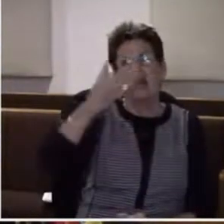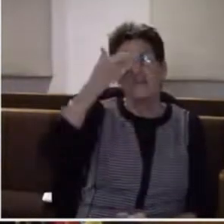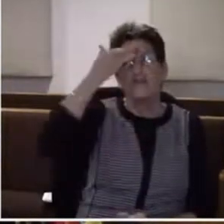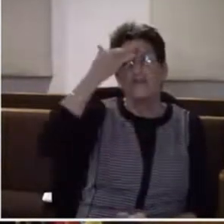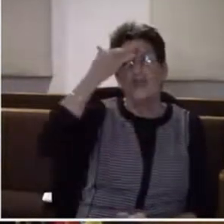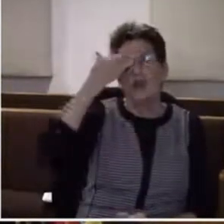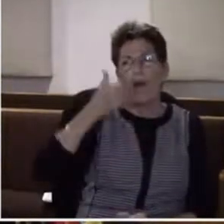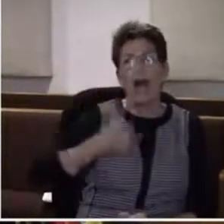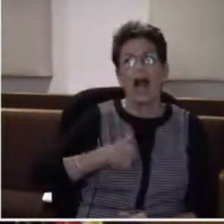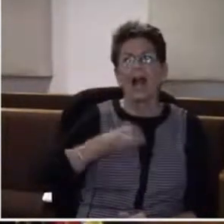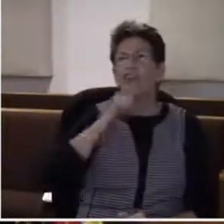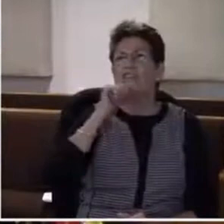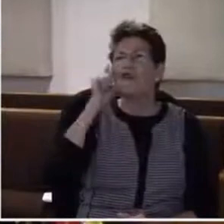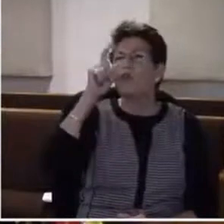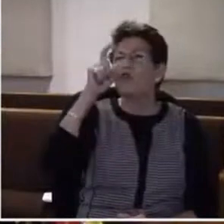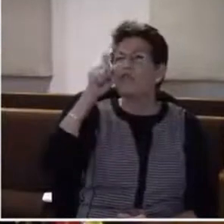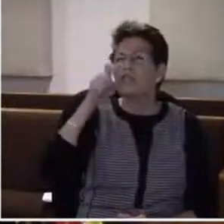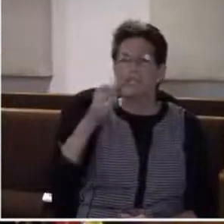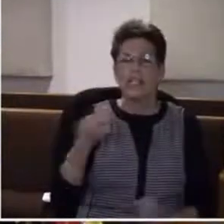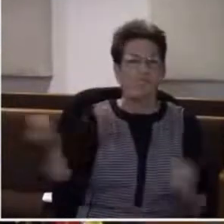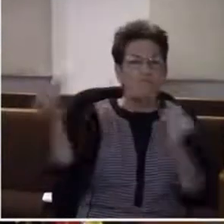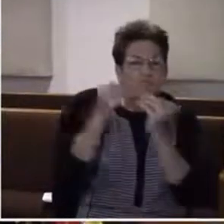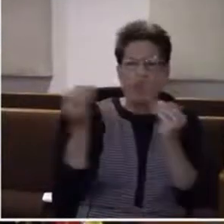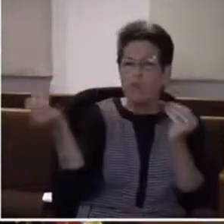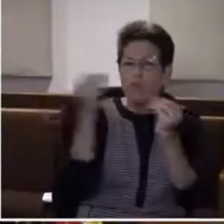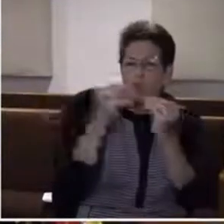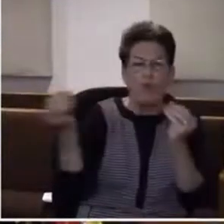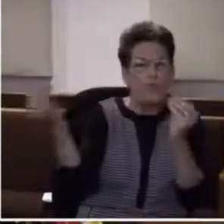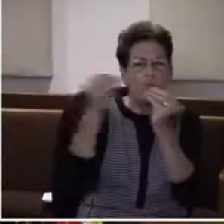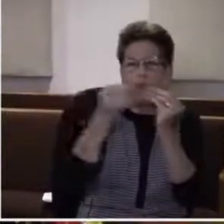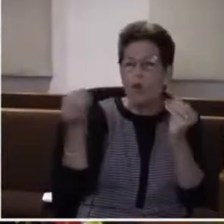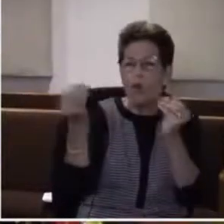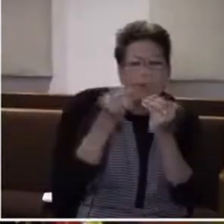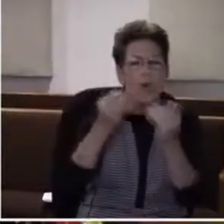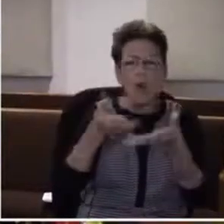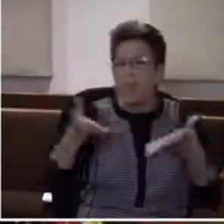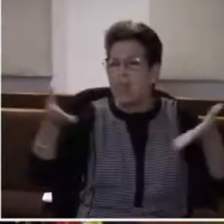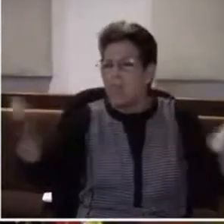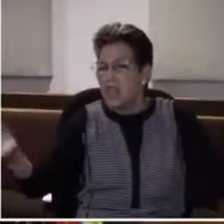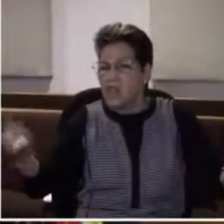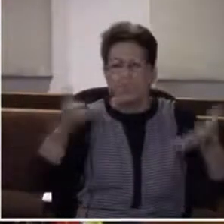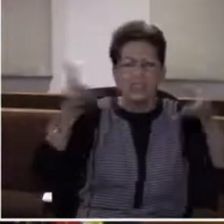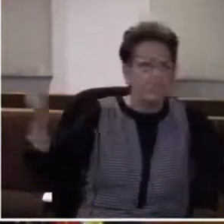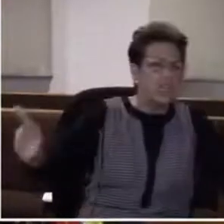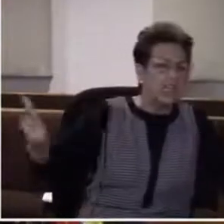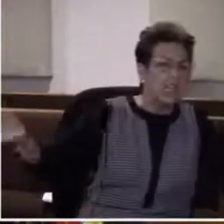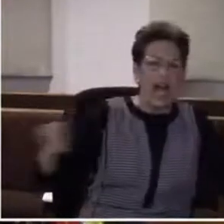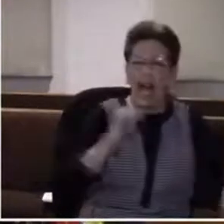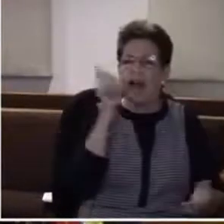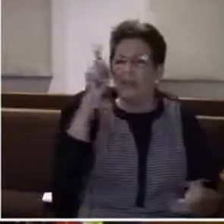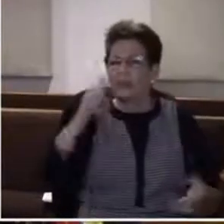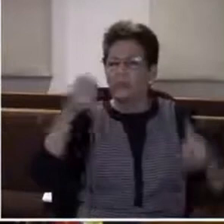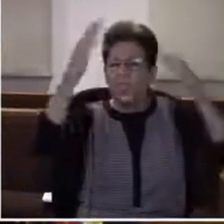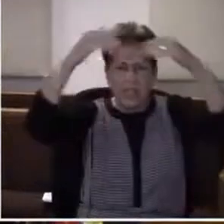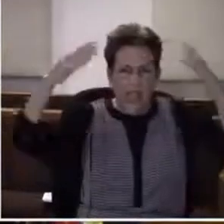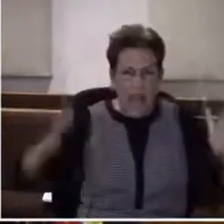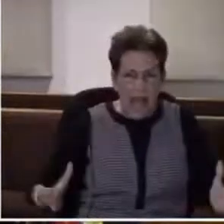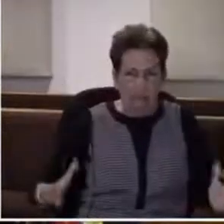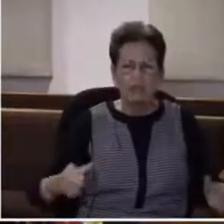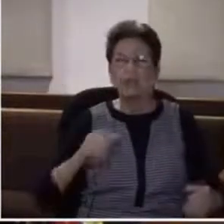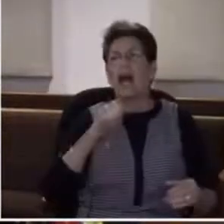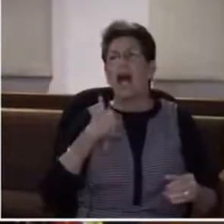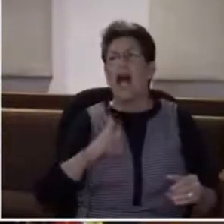a full bank account. I don't need a full pantry. I don't need to drive that car. I don't need to have that house. I don't need it. All I need is